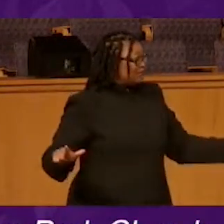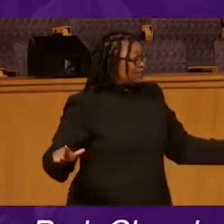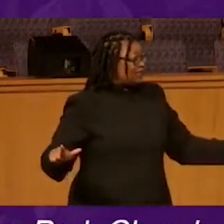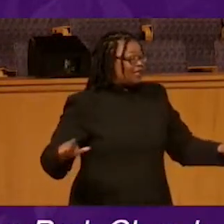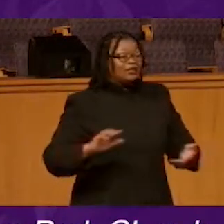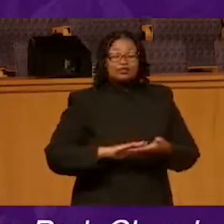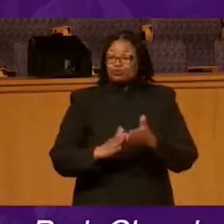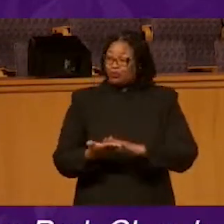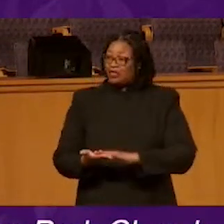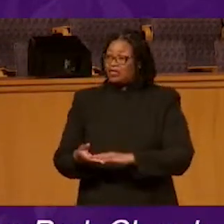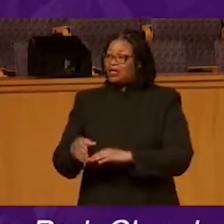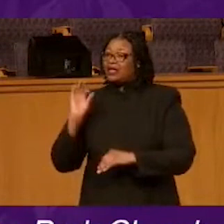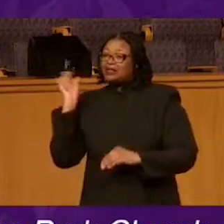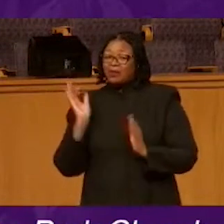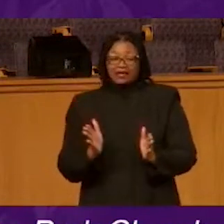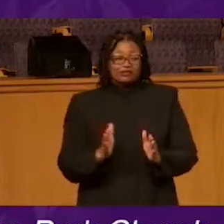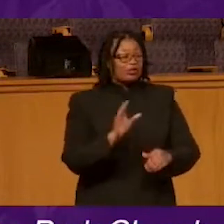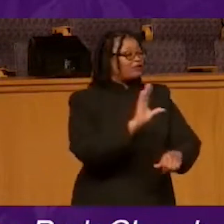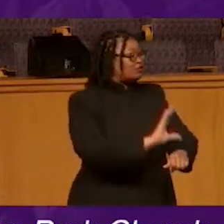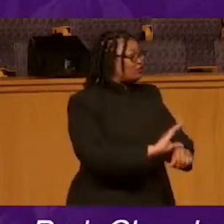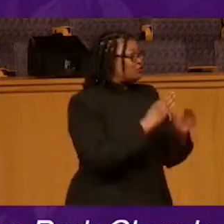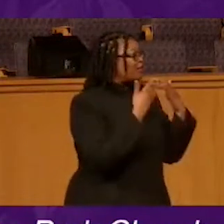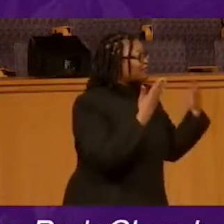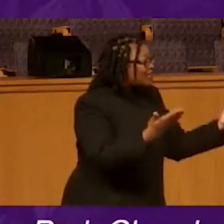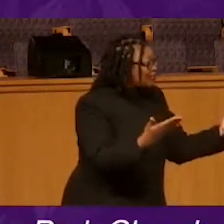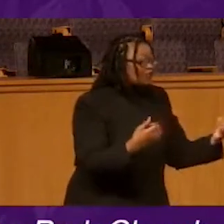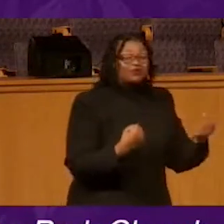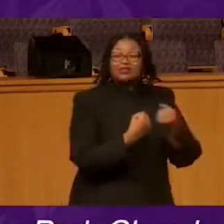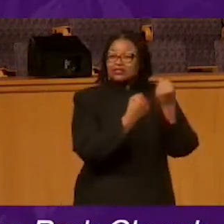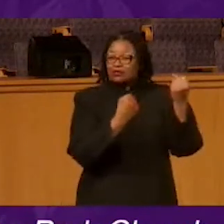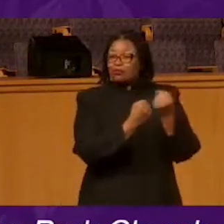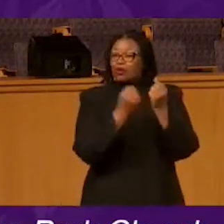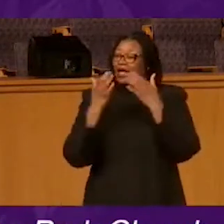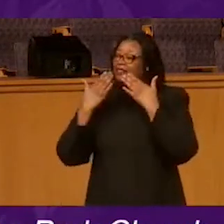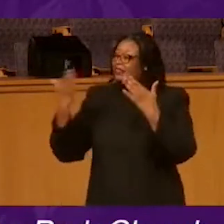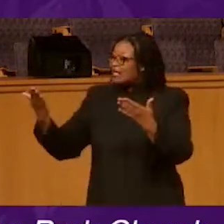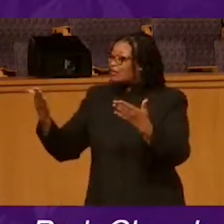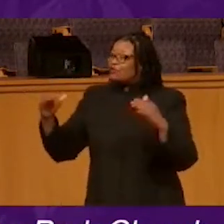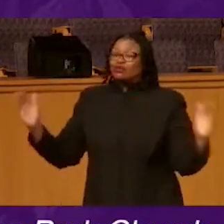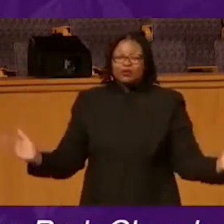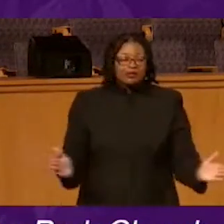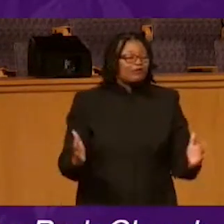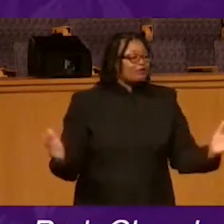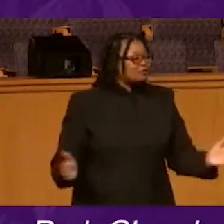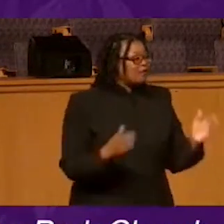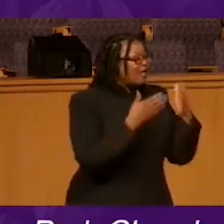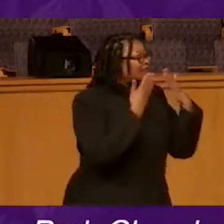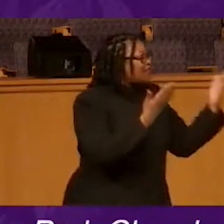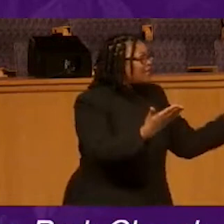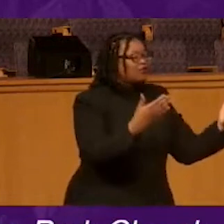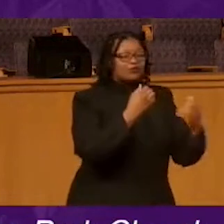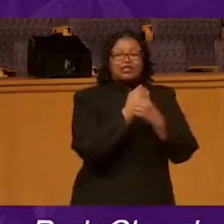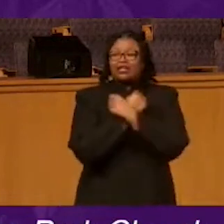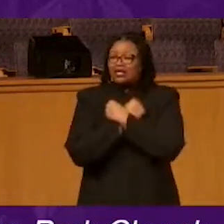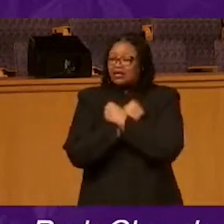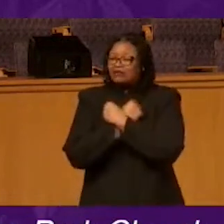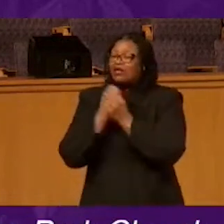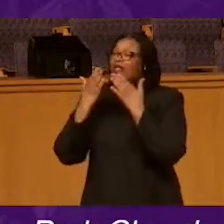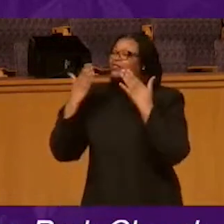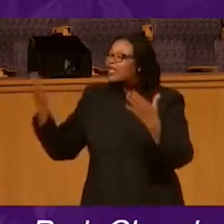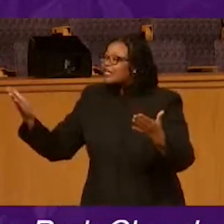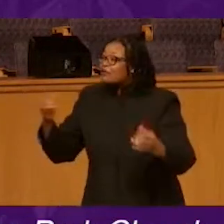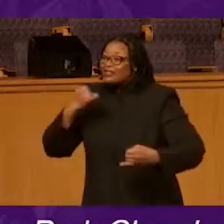pastor of the church. Thank you for the support. Thank you for the reinforcement. Thank you for the love. Thank you for